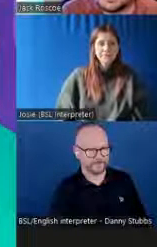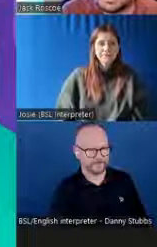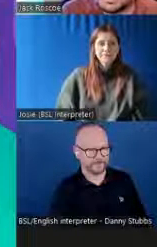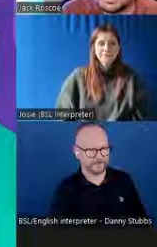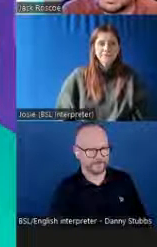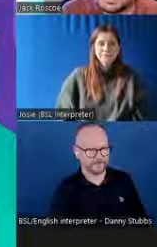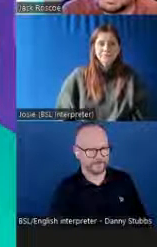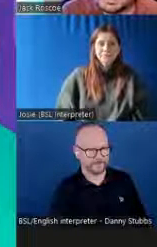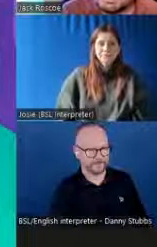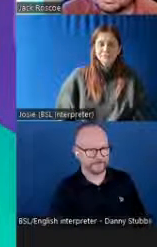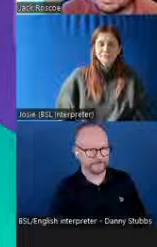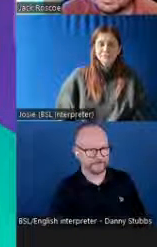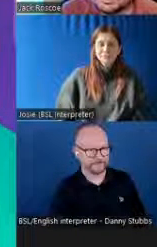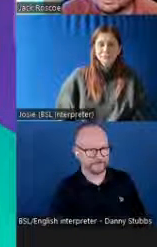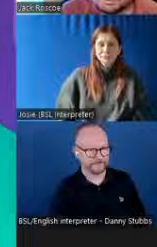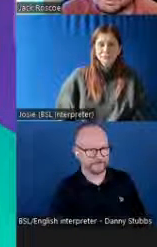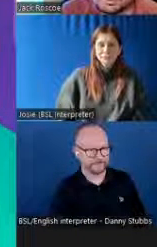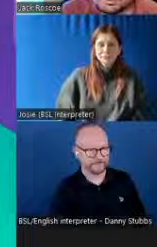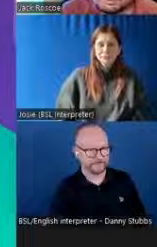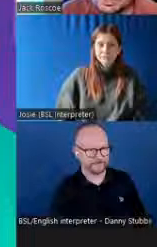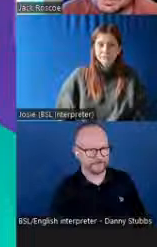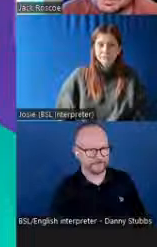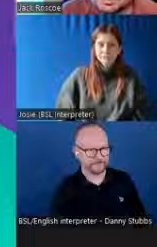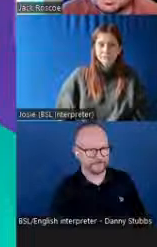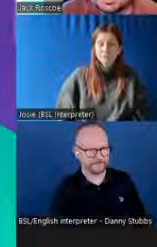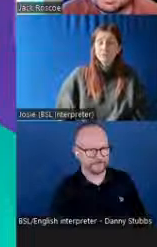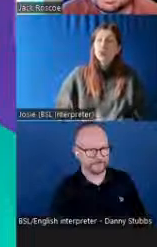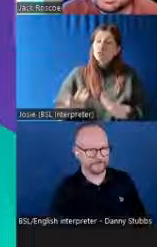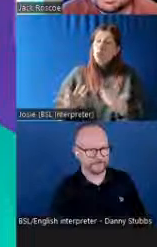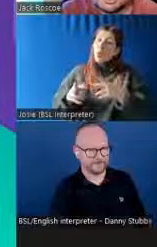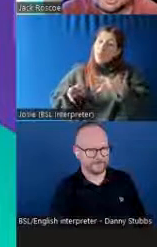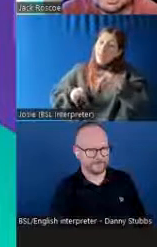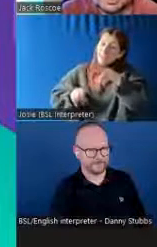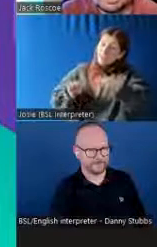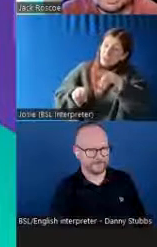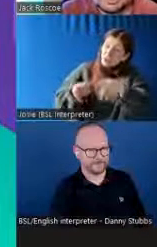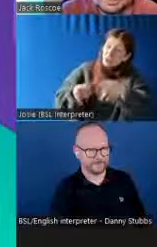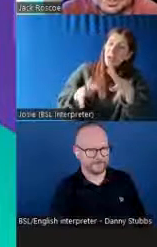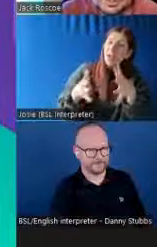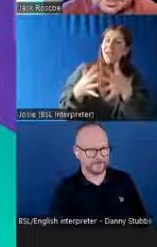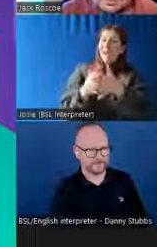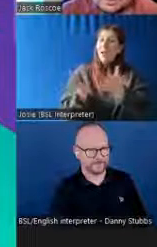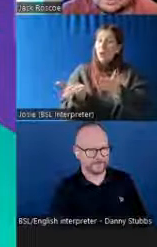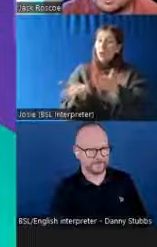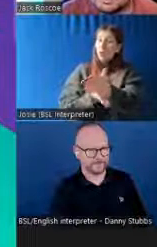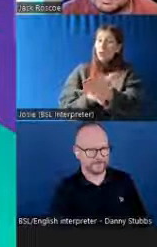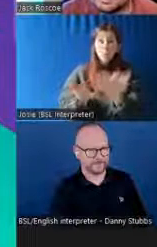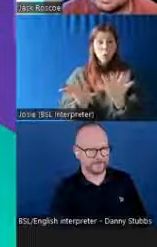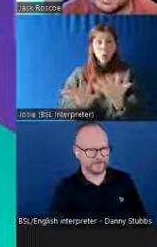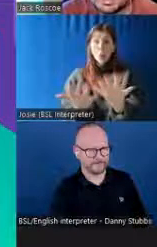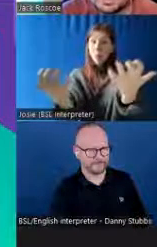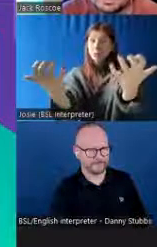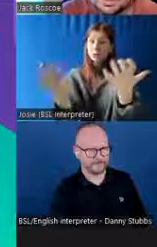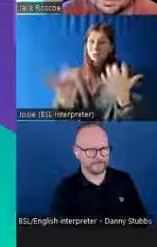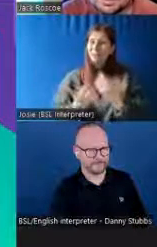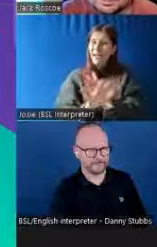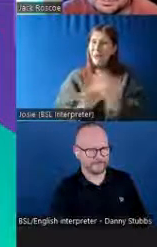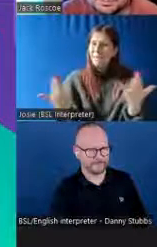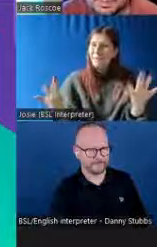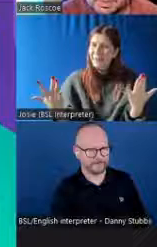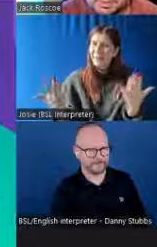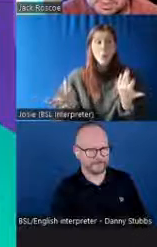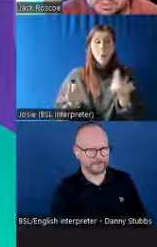So in the earlier examples, we saw that one form of measurement can include the numbers of audiences or people who engage with the